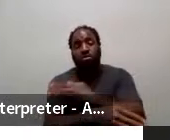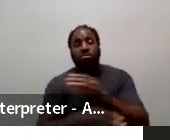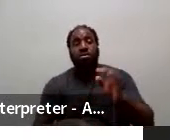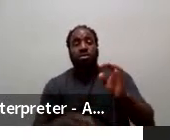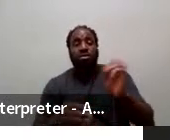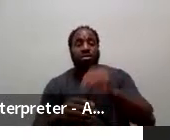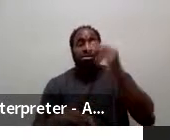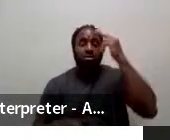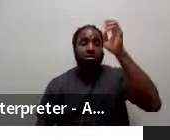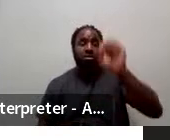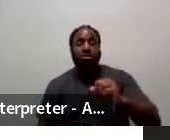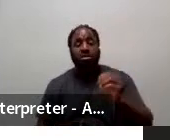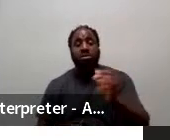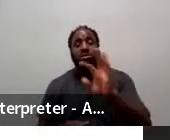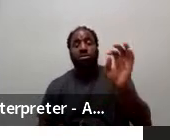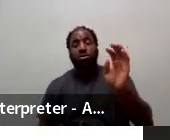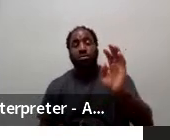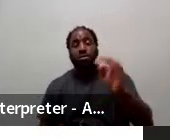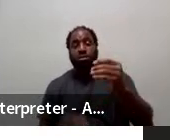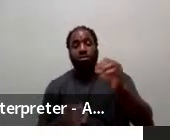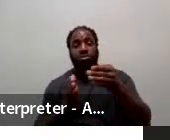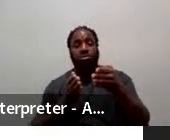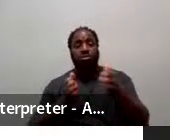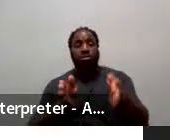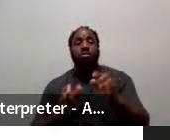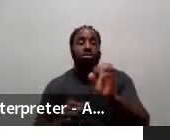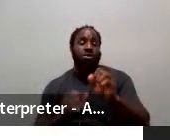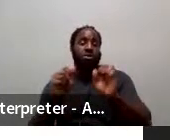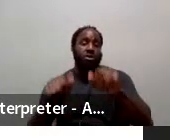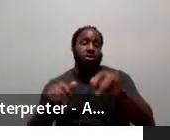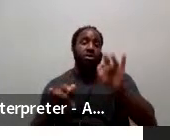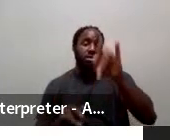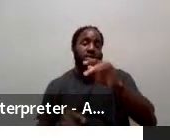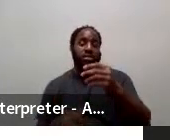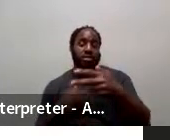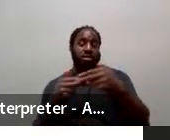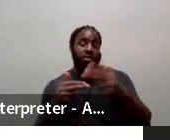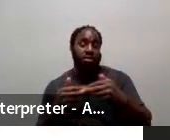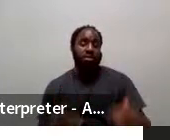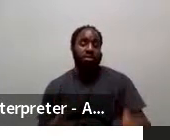along Bronxdale Avenue. So if you could click the slide